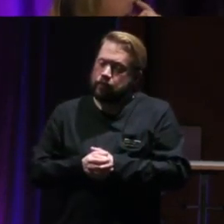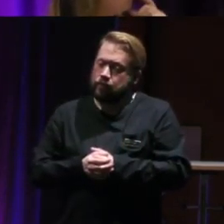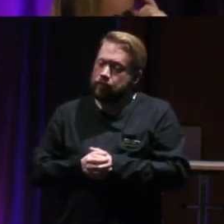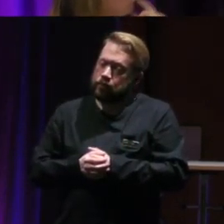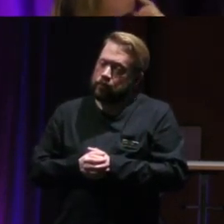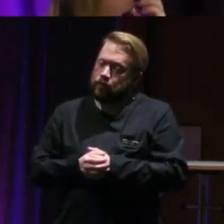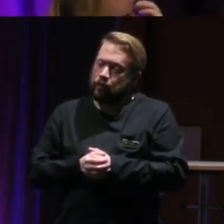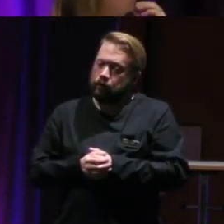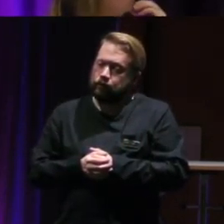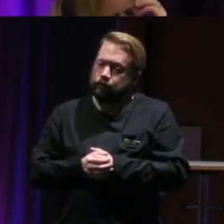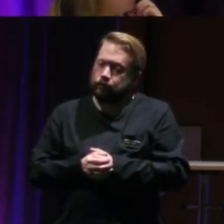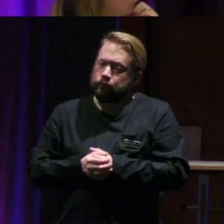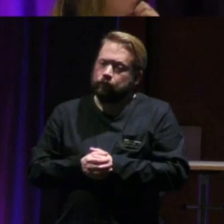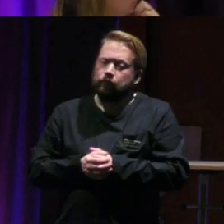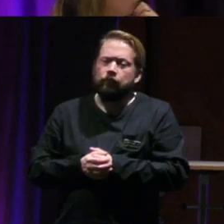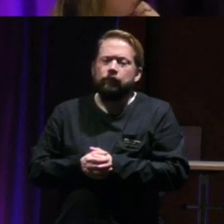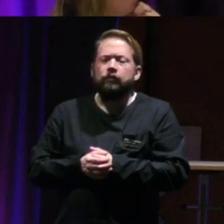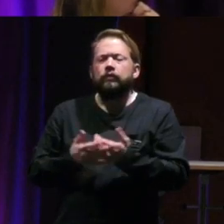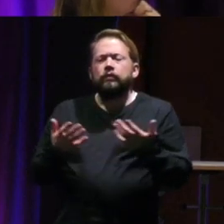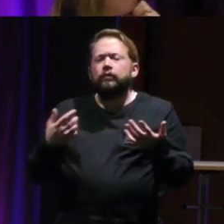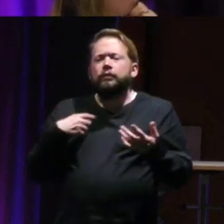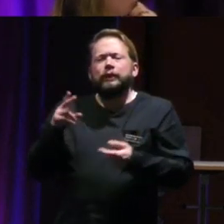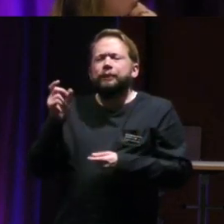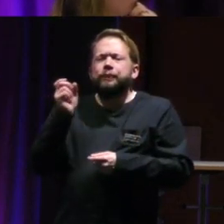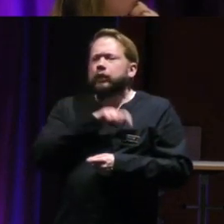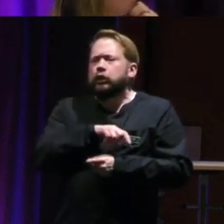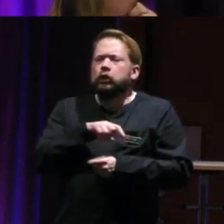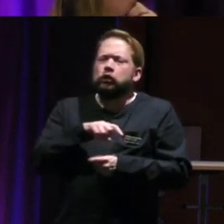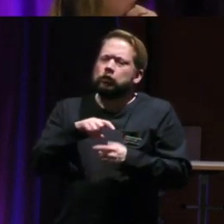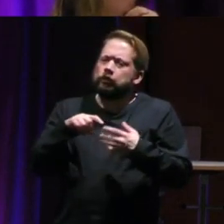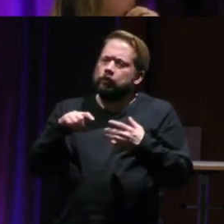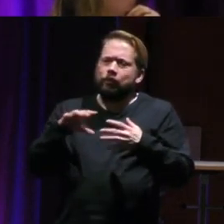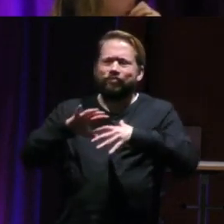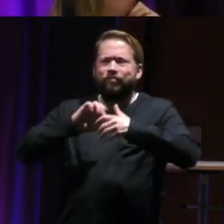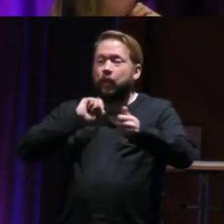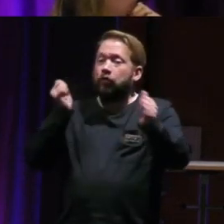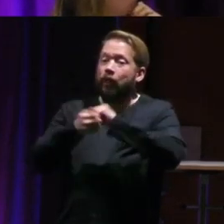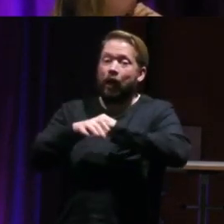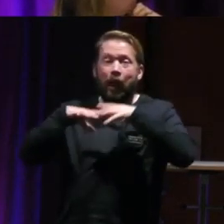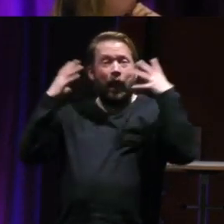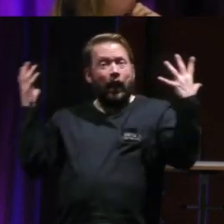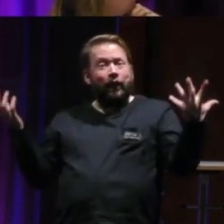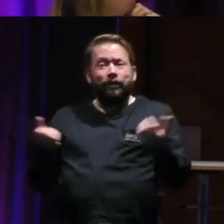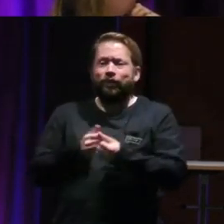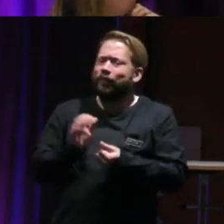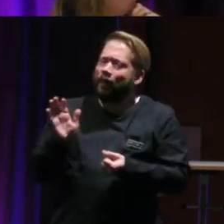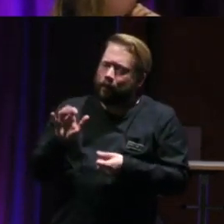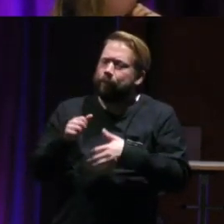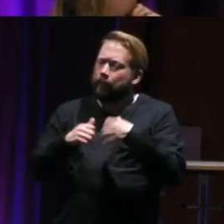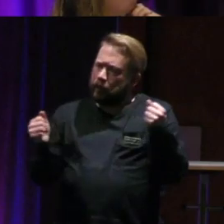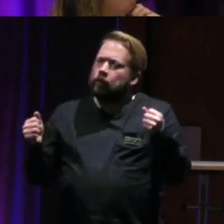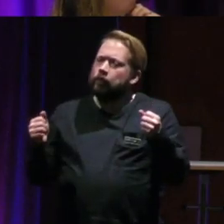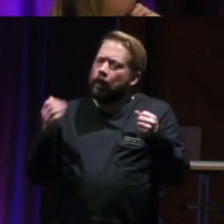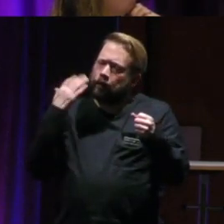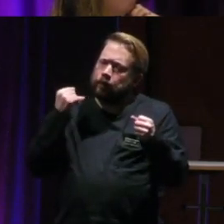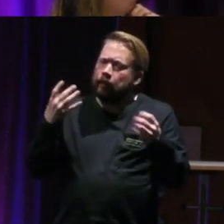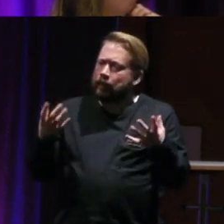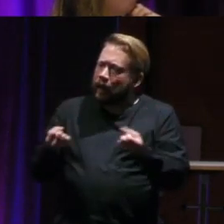change it like in general. But you can save people's lives. And we are talking about this now, I think.